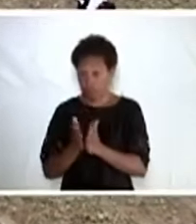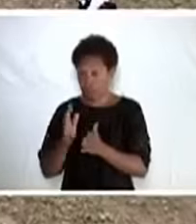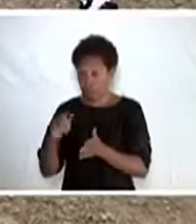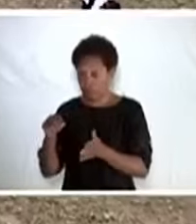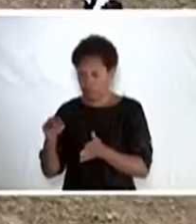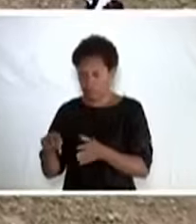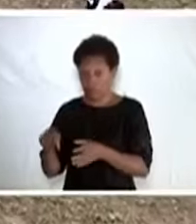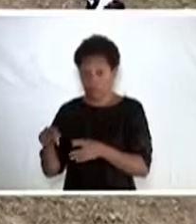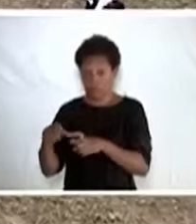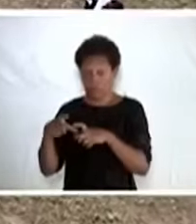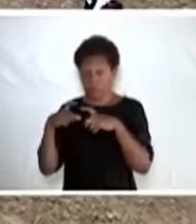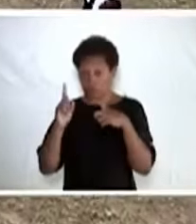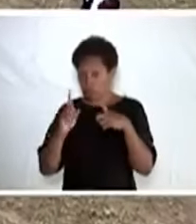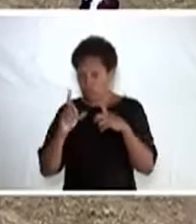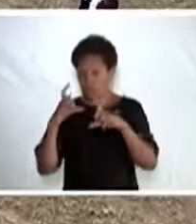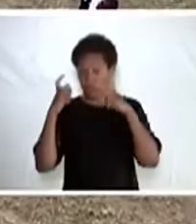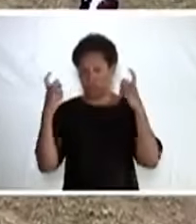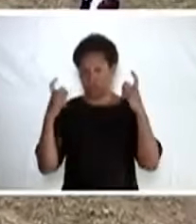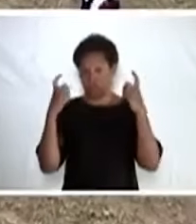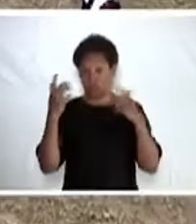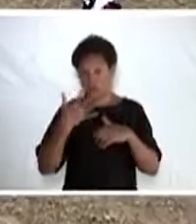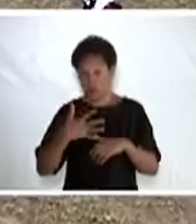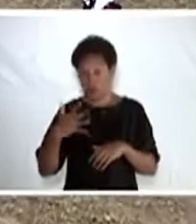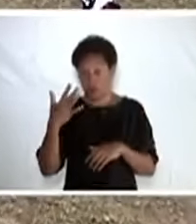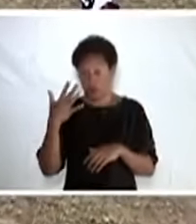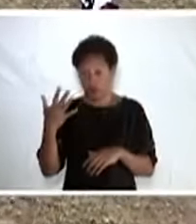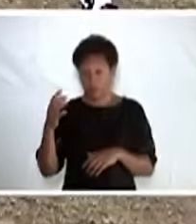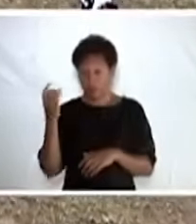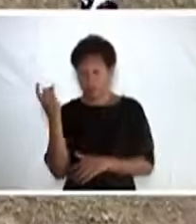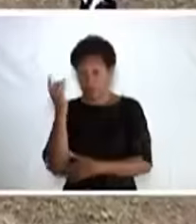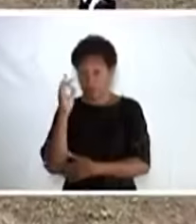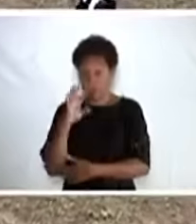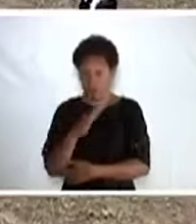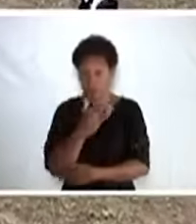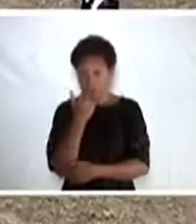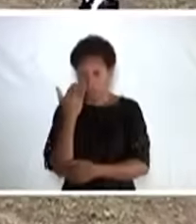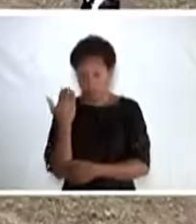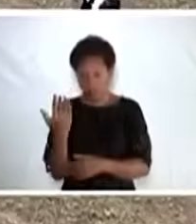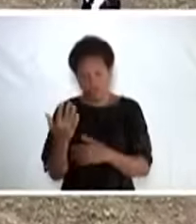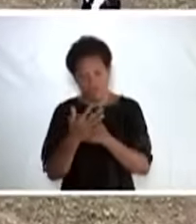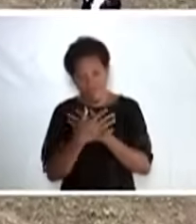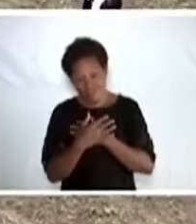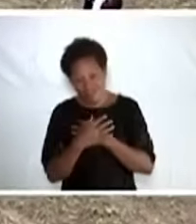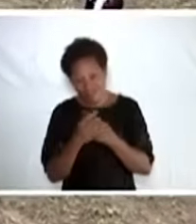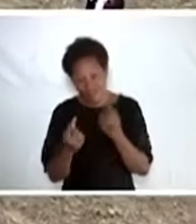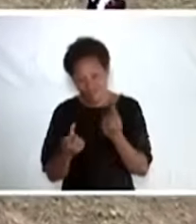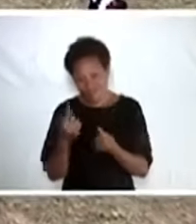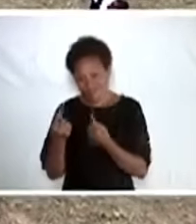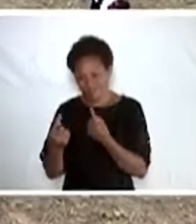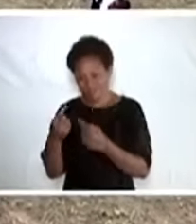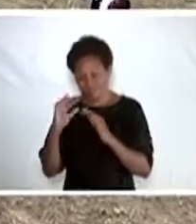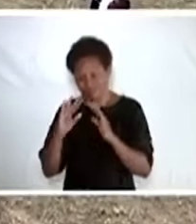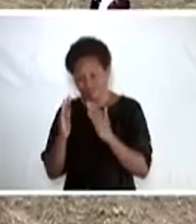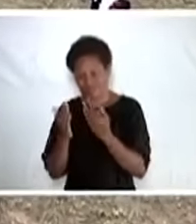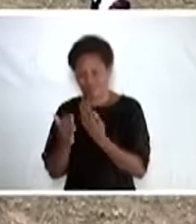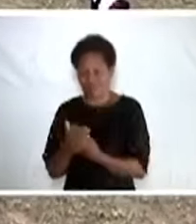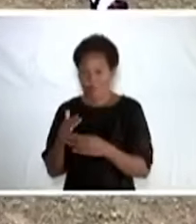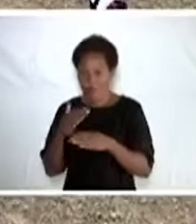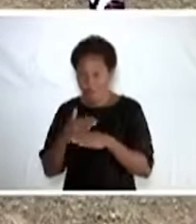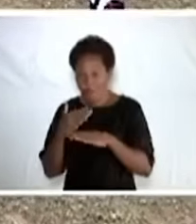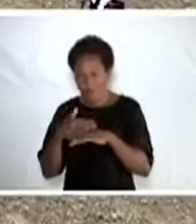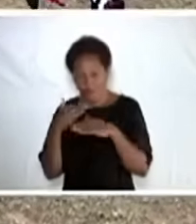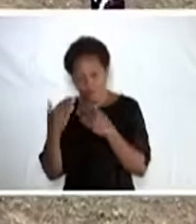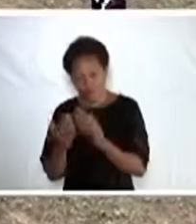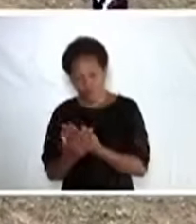na baki 5.5 kalima ni nanda tungalala menda velo mani menda ndo vata menda tosa tinga kilo nda vata da